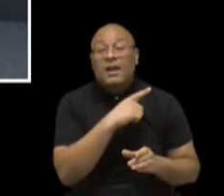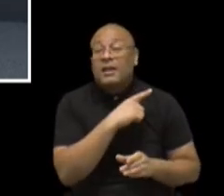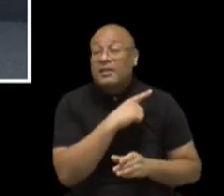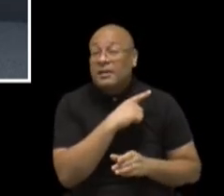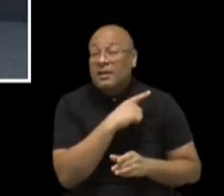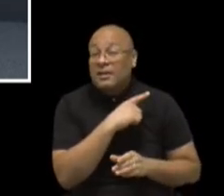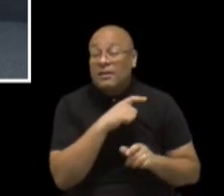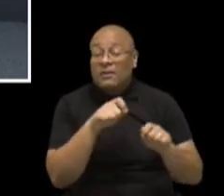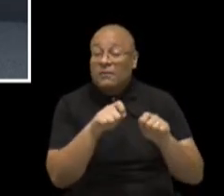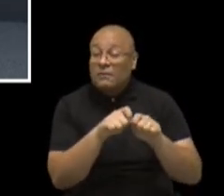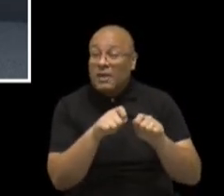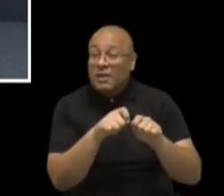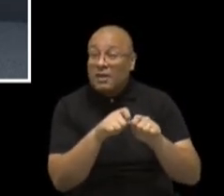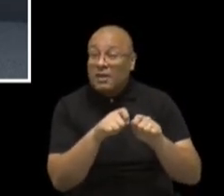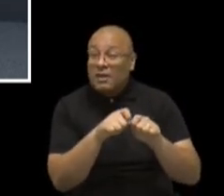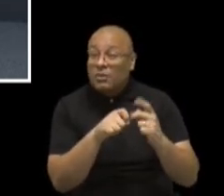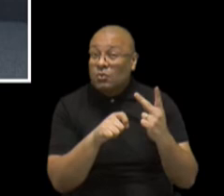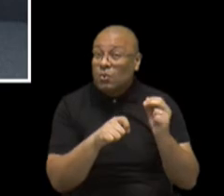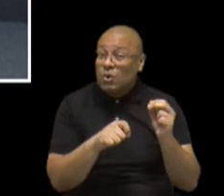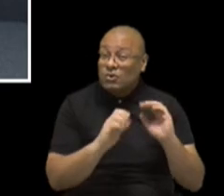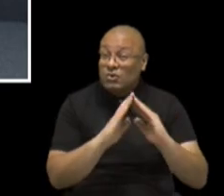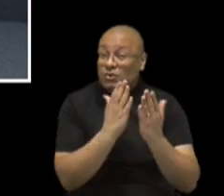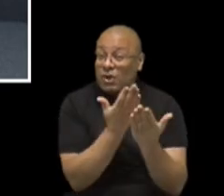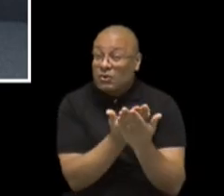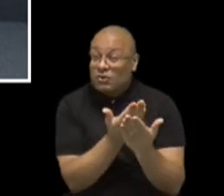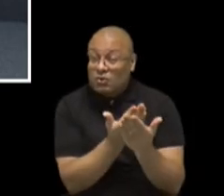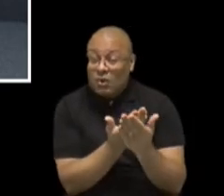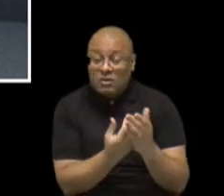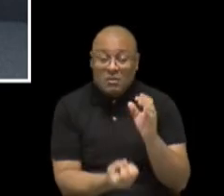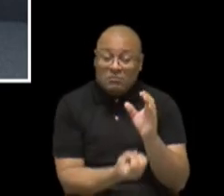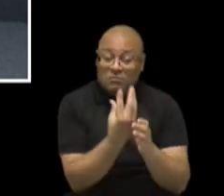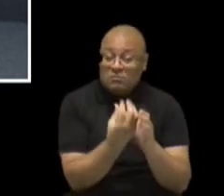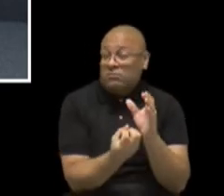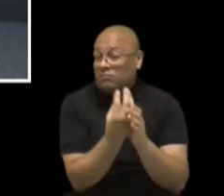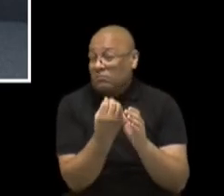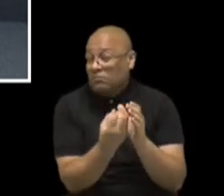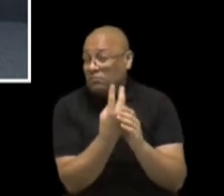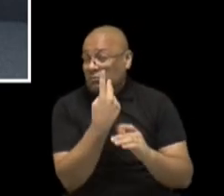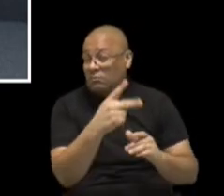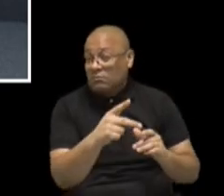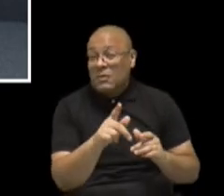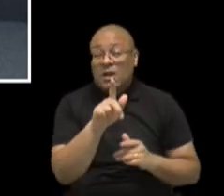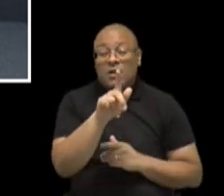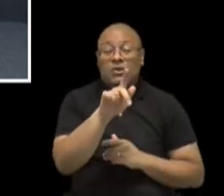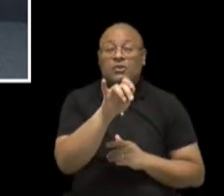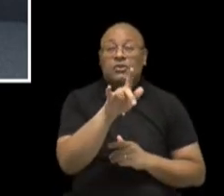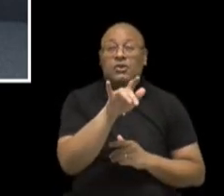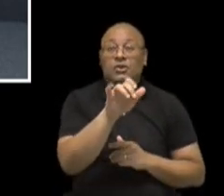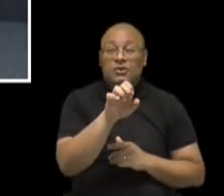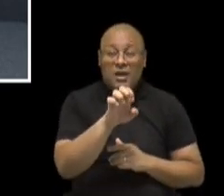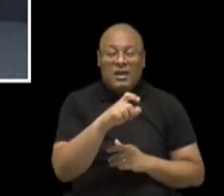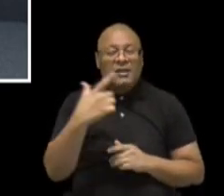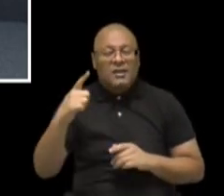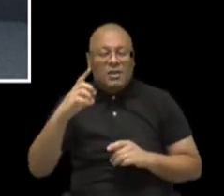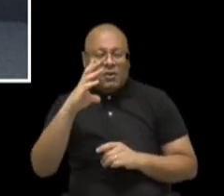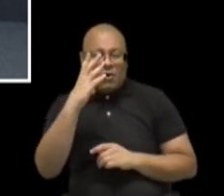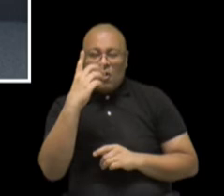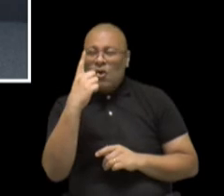maybe 12, and she was doing all these cool T-shirts in the early 20s that like Giselle was photographed wearing and